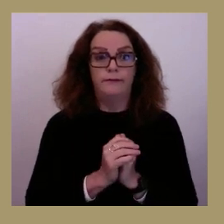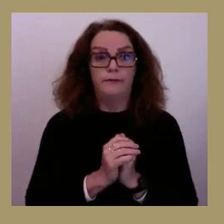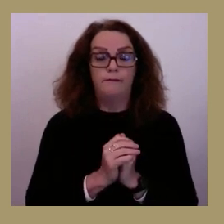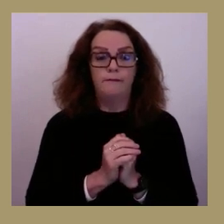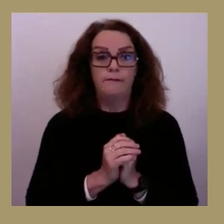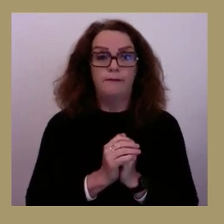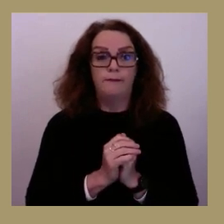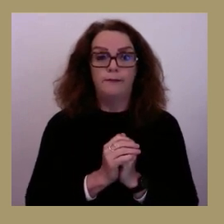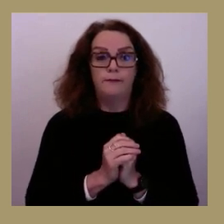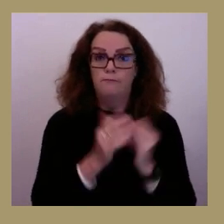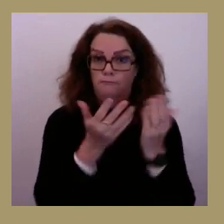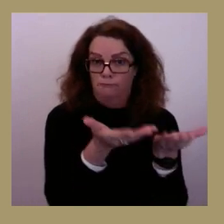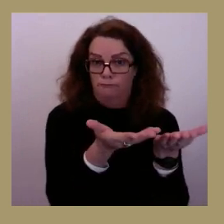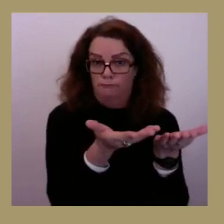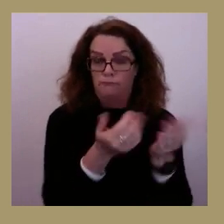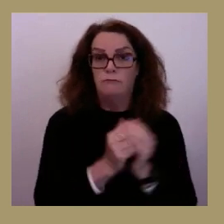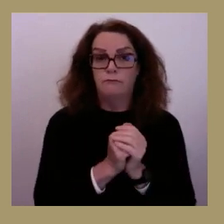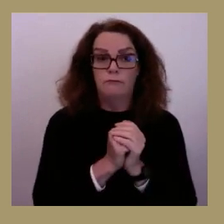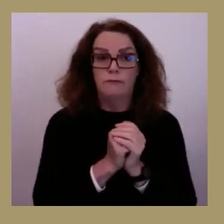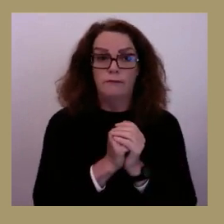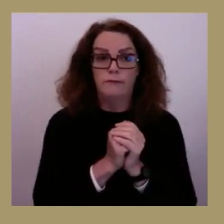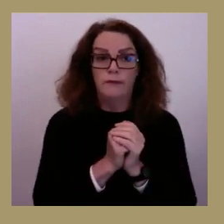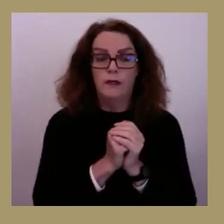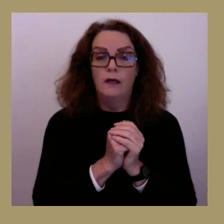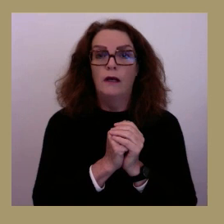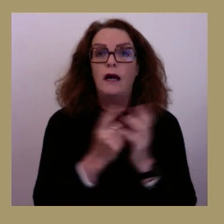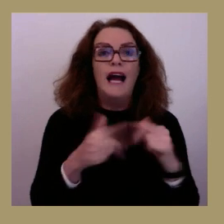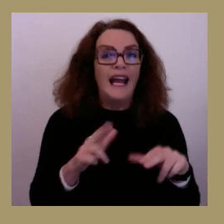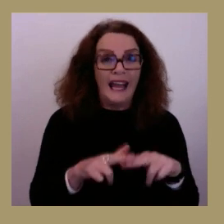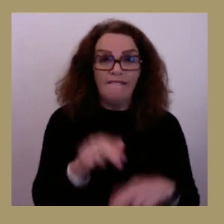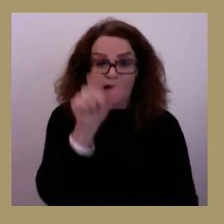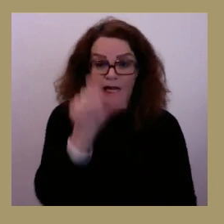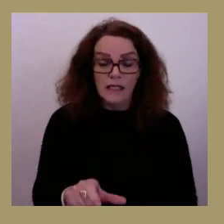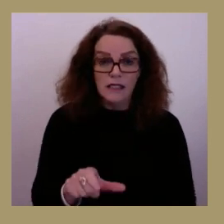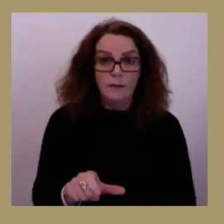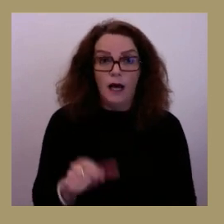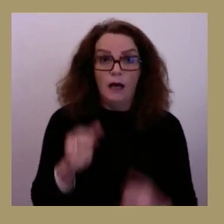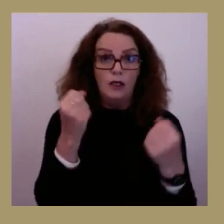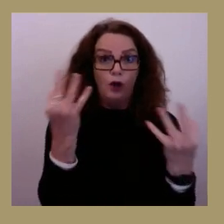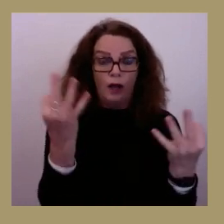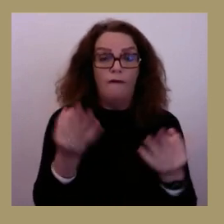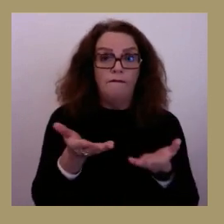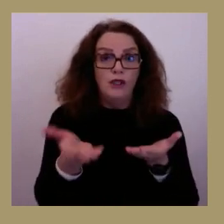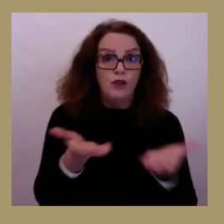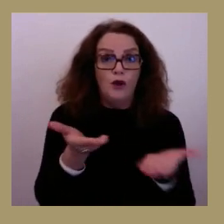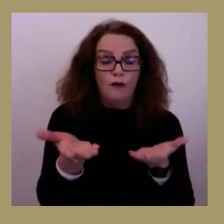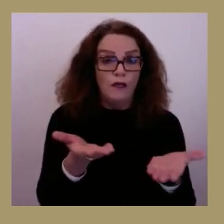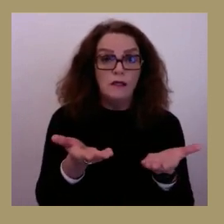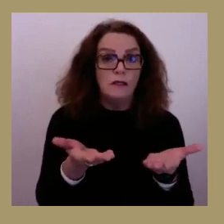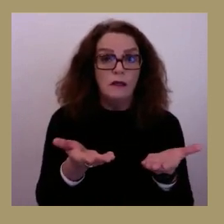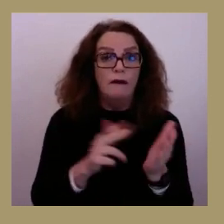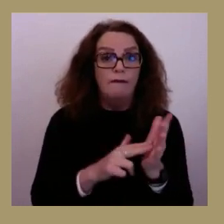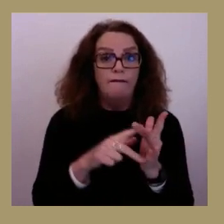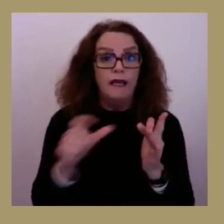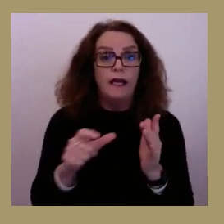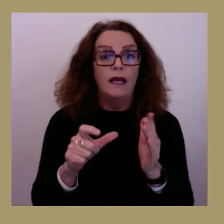and they are then greeted with the login screen. If customers don't actually have a Service Victoria account created, you will see here